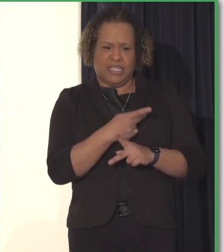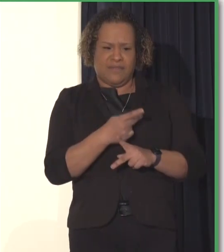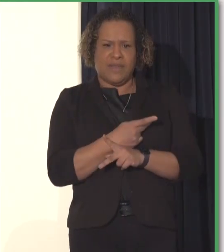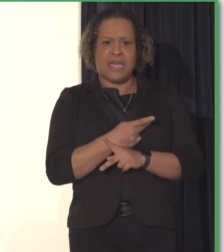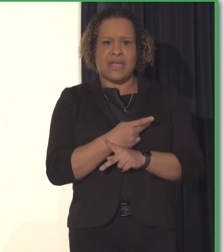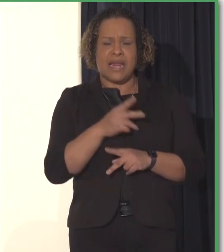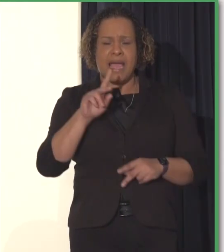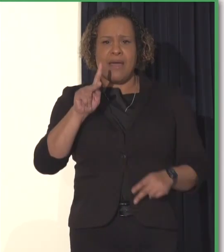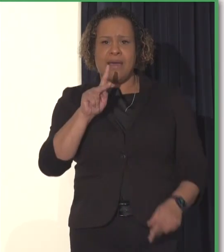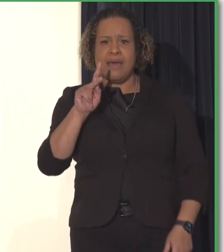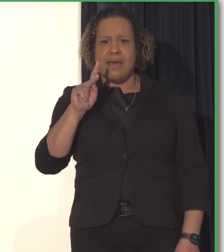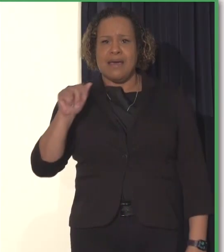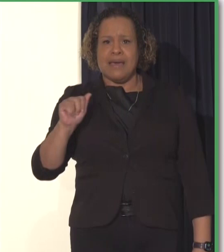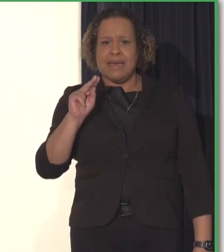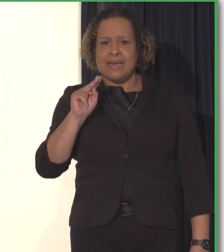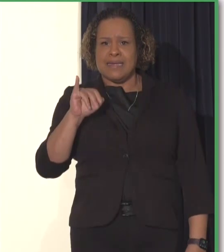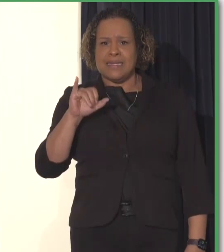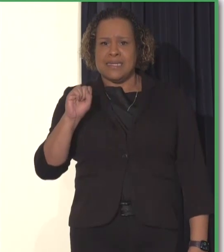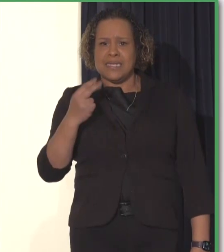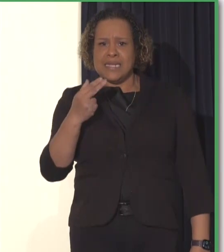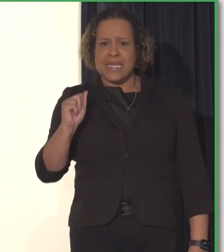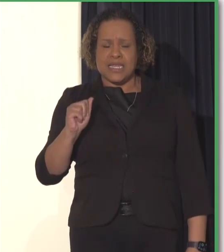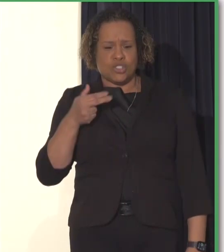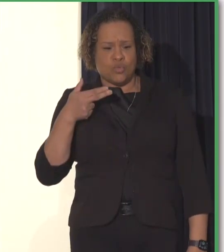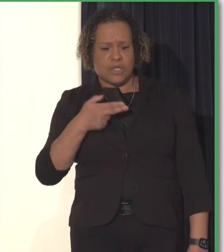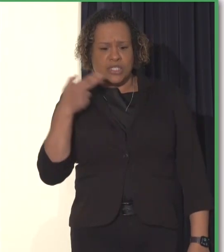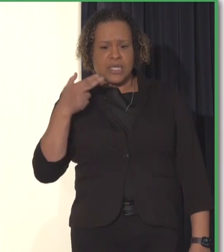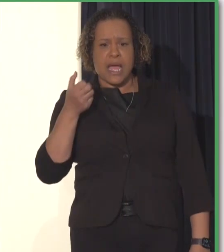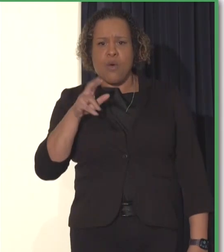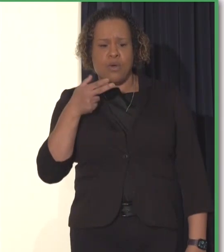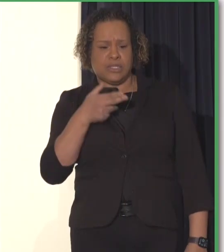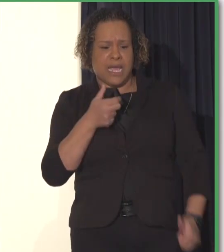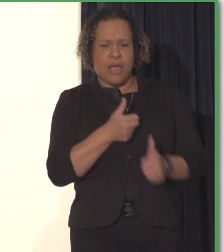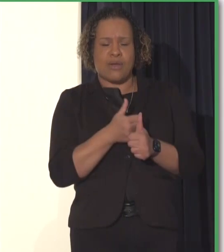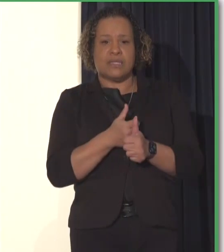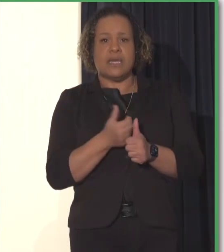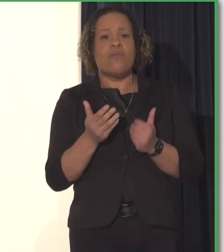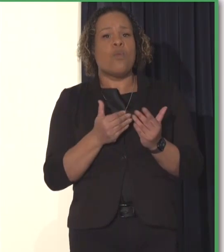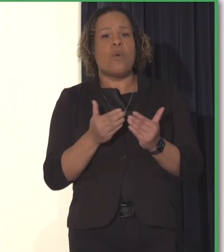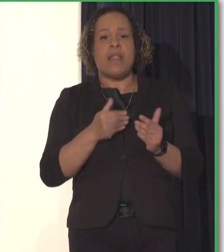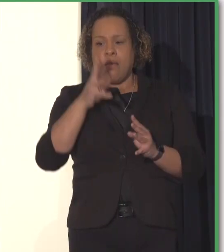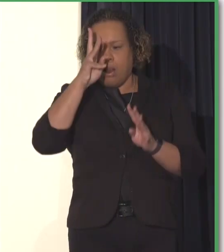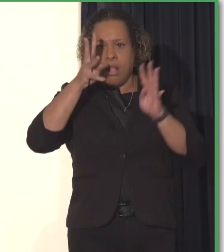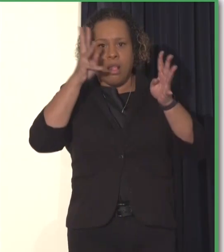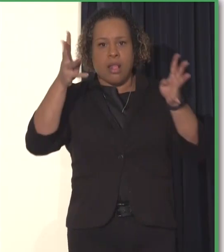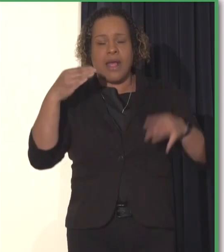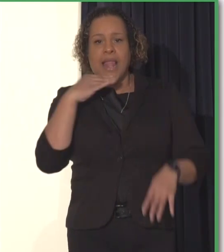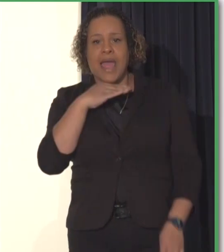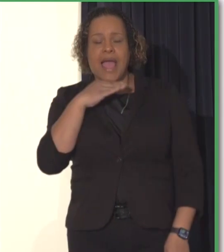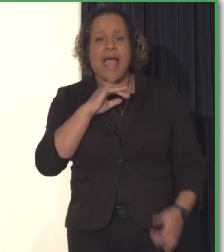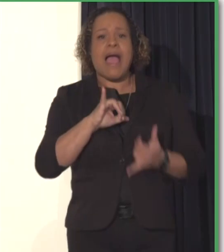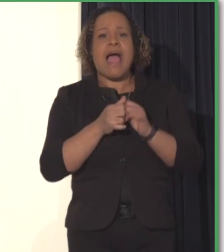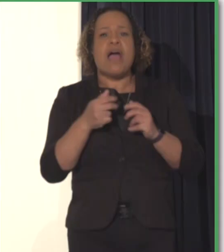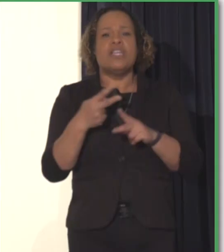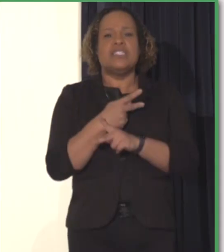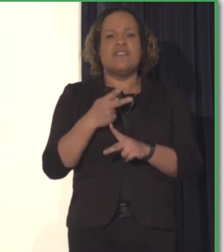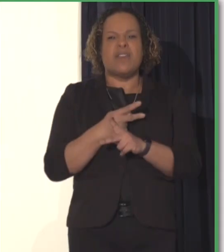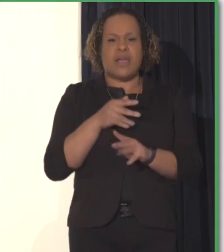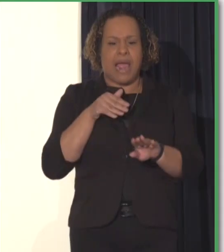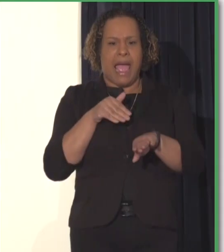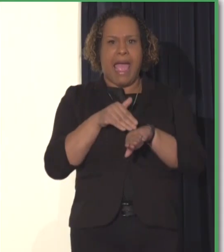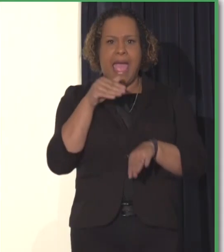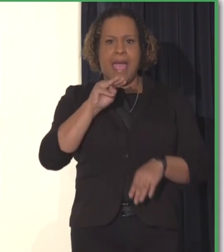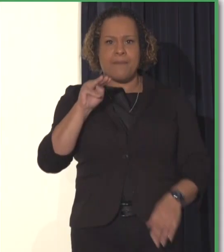shot or shot herself or whatever lie they done came up with? How did she find out that she was at the McDonald's?